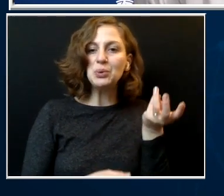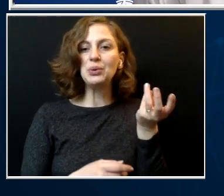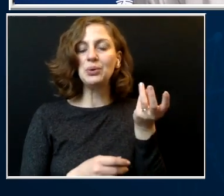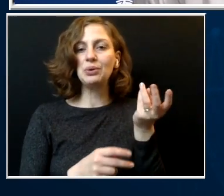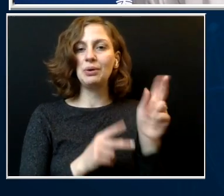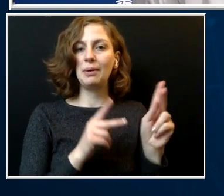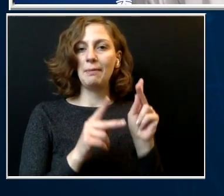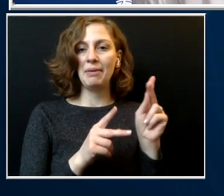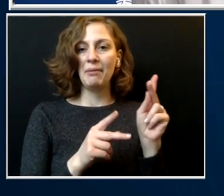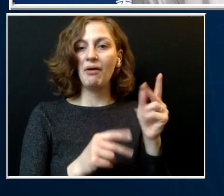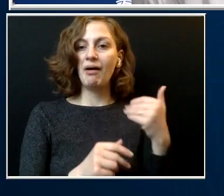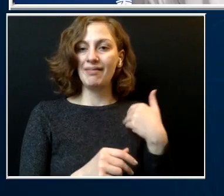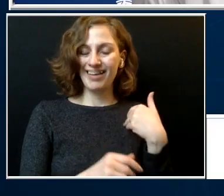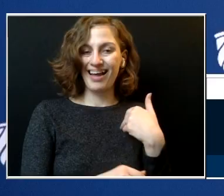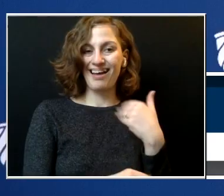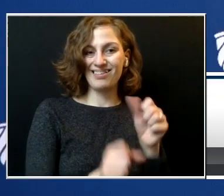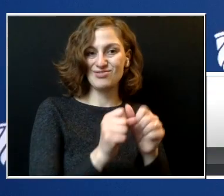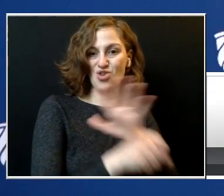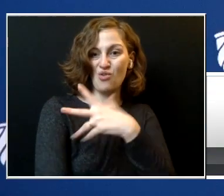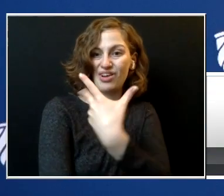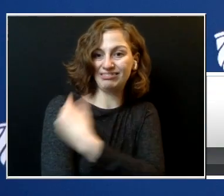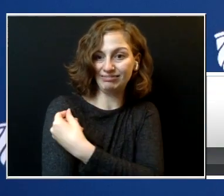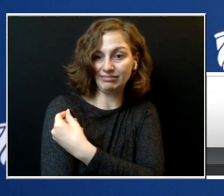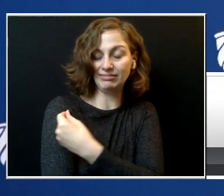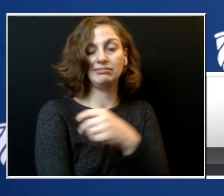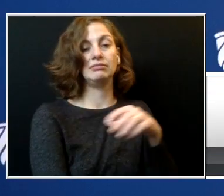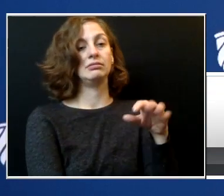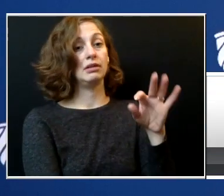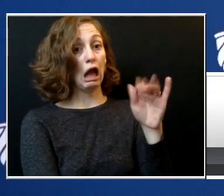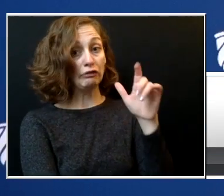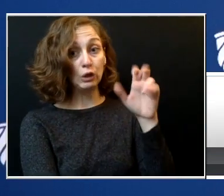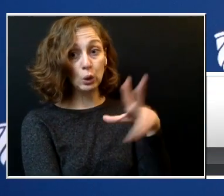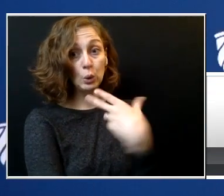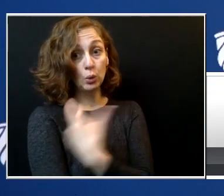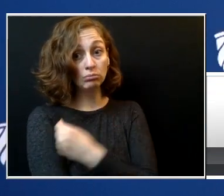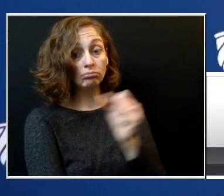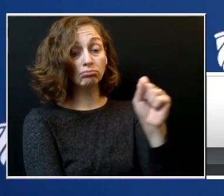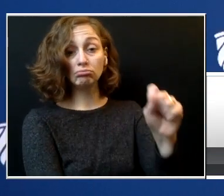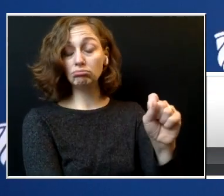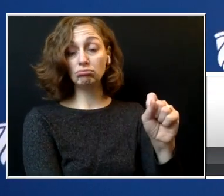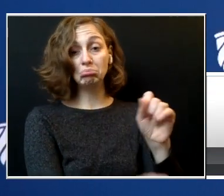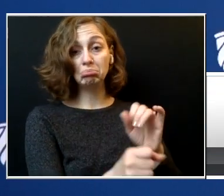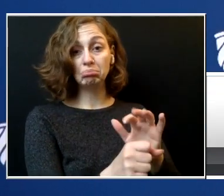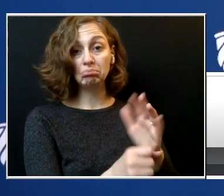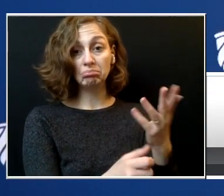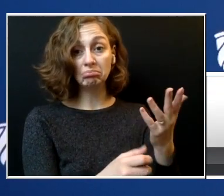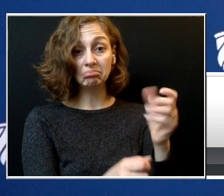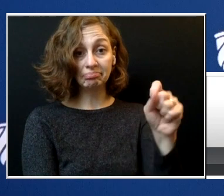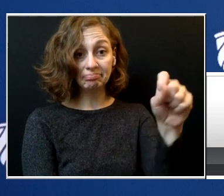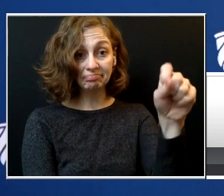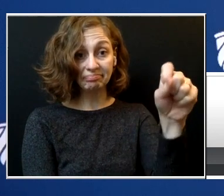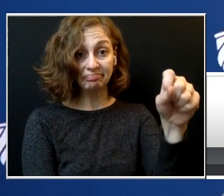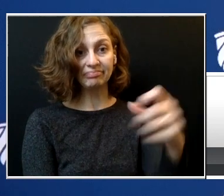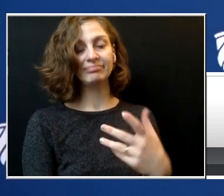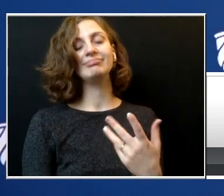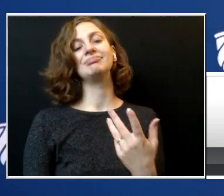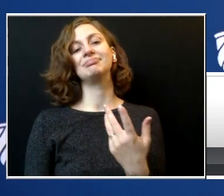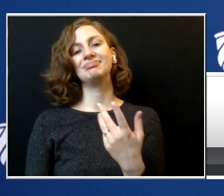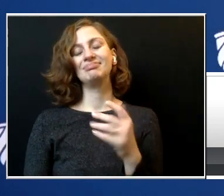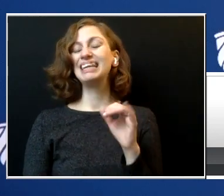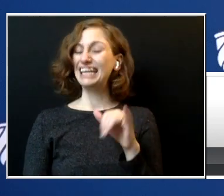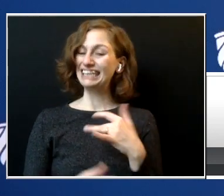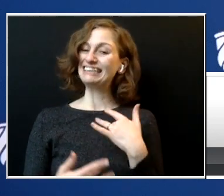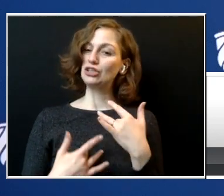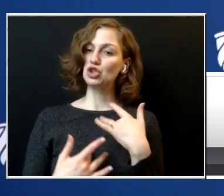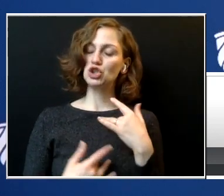because I don't like it. Yeah, I mean, I think the gap is concerning. I think it is multifactorial, though. A lot is COVID